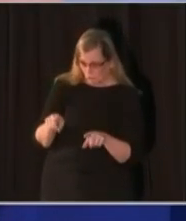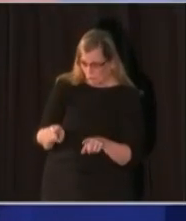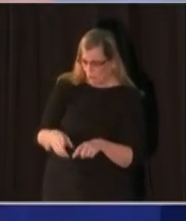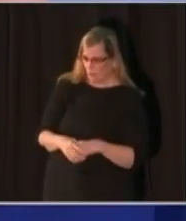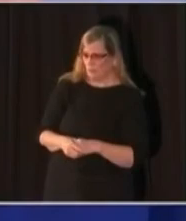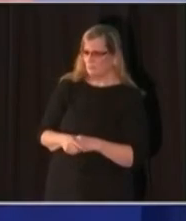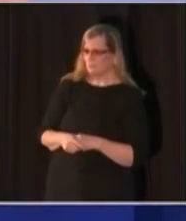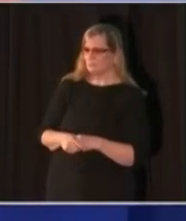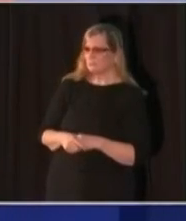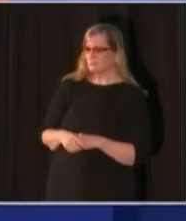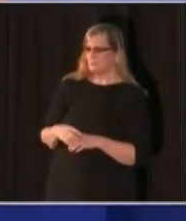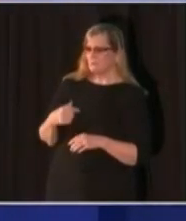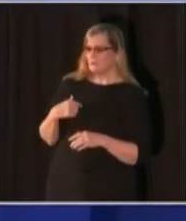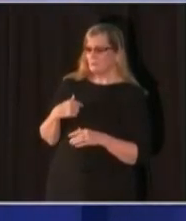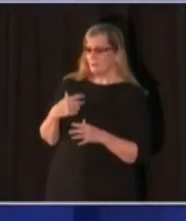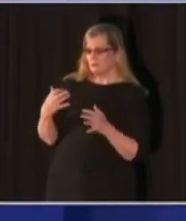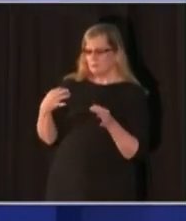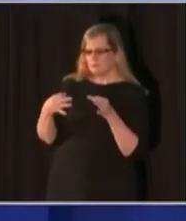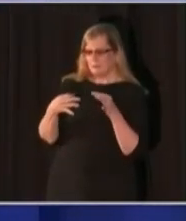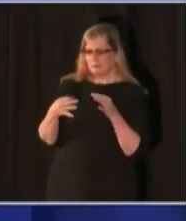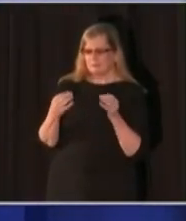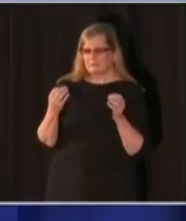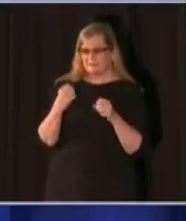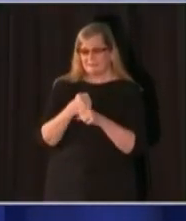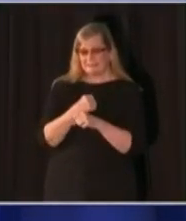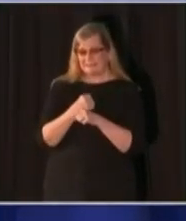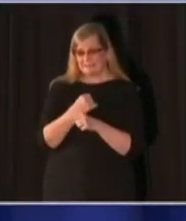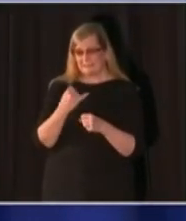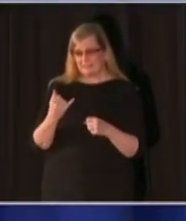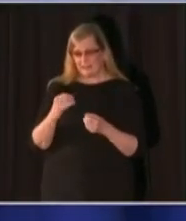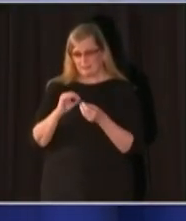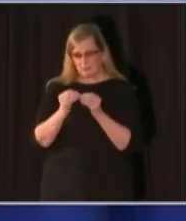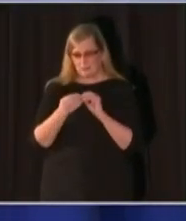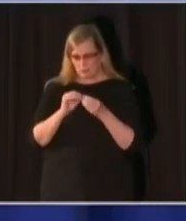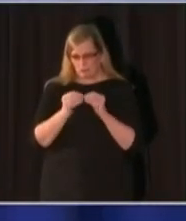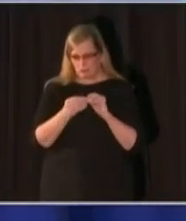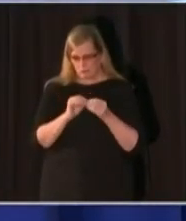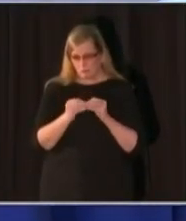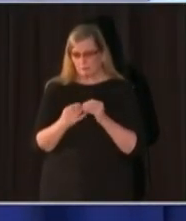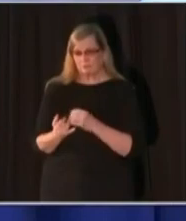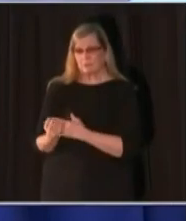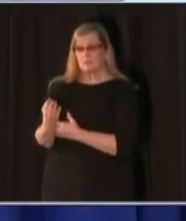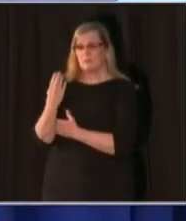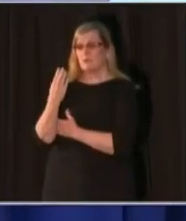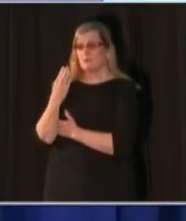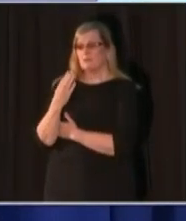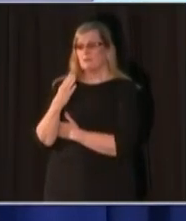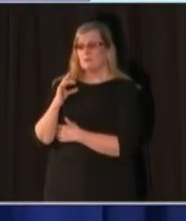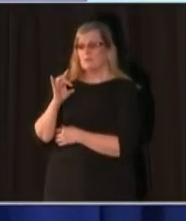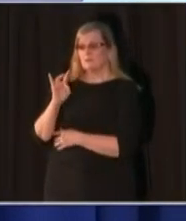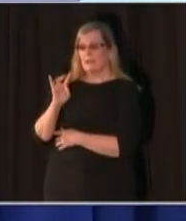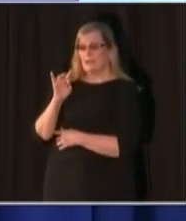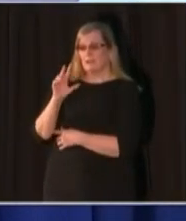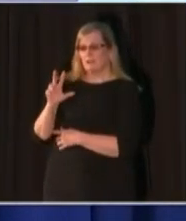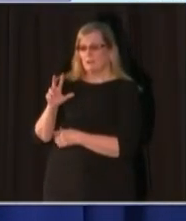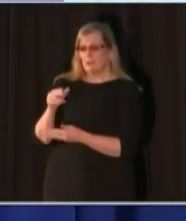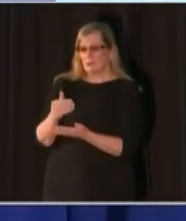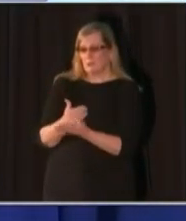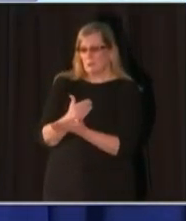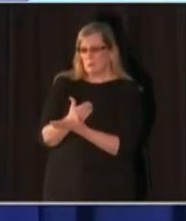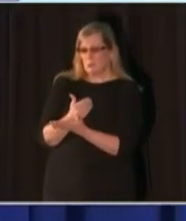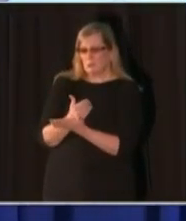report of our current cases. This morning, we reported 83 new cases of COVID-19 in